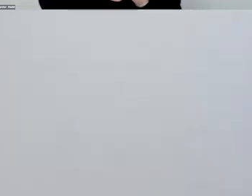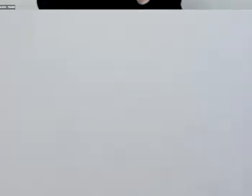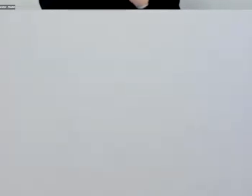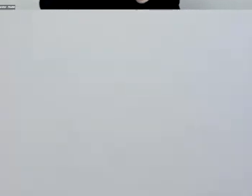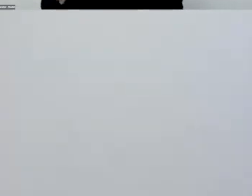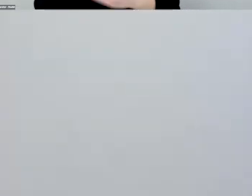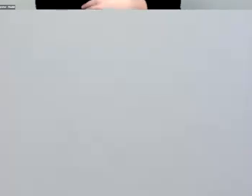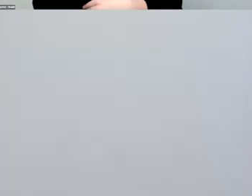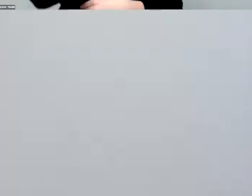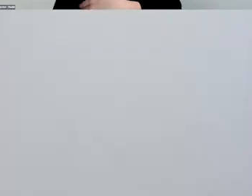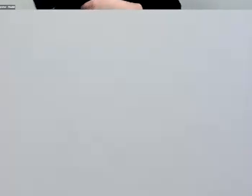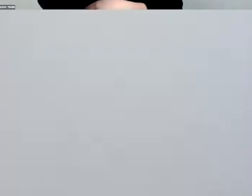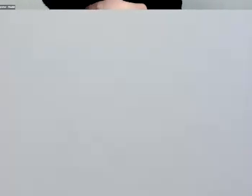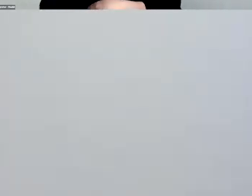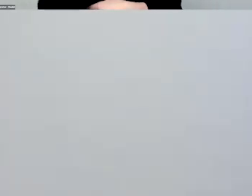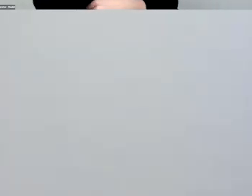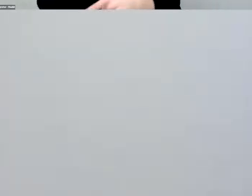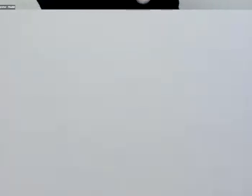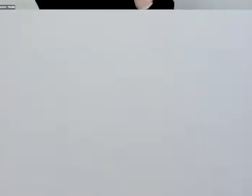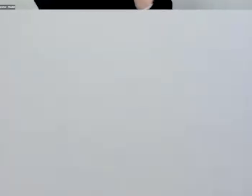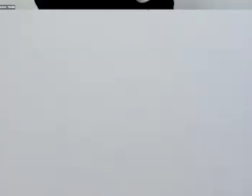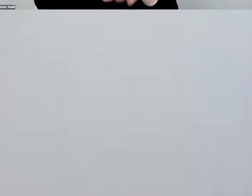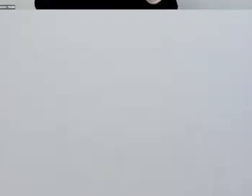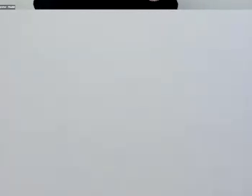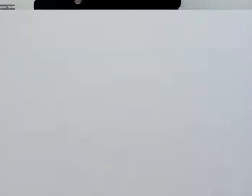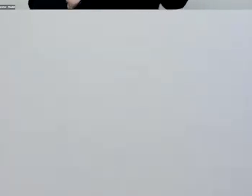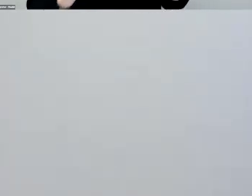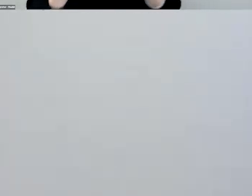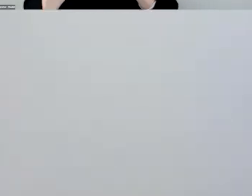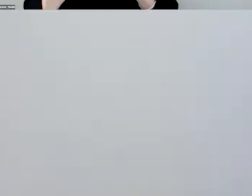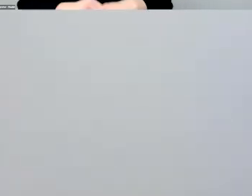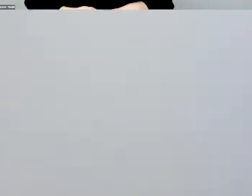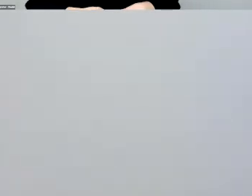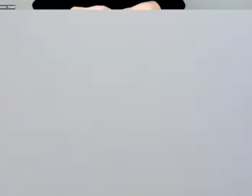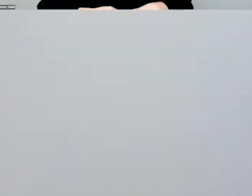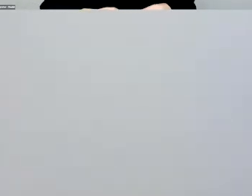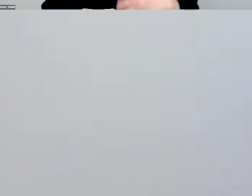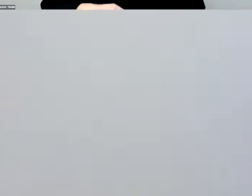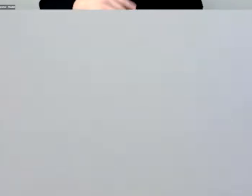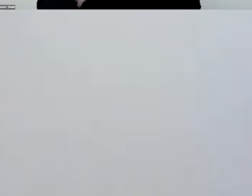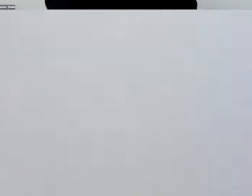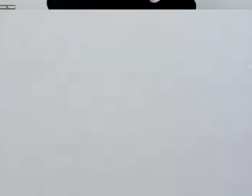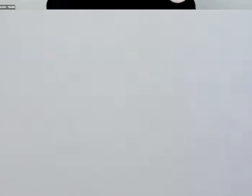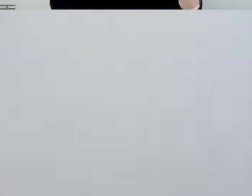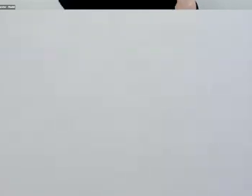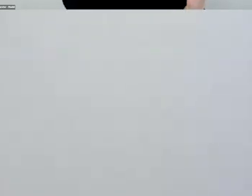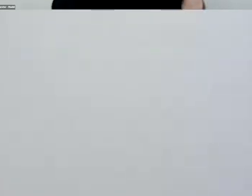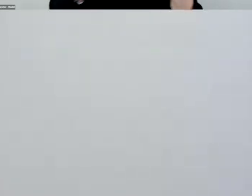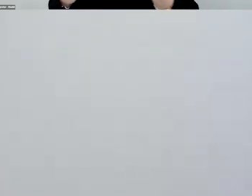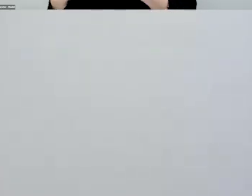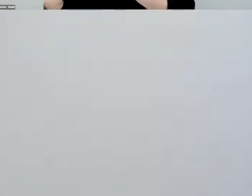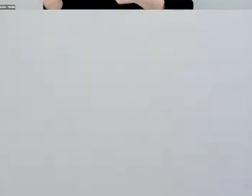for like a half a day and do a kind of workshop, or so that that service knew about the services that that healthcare provider